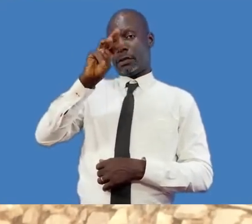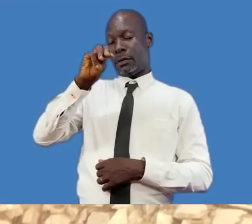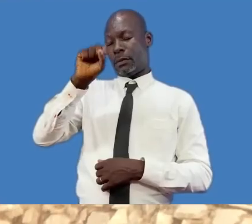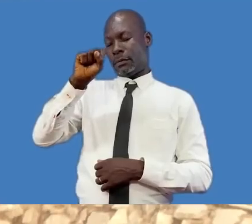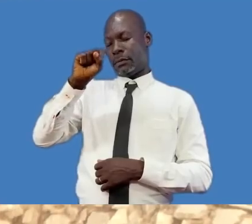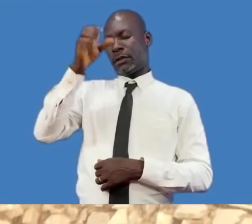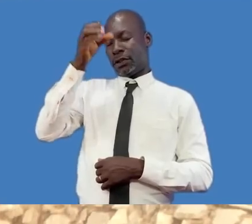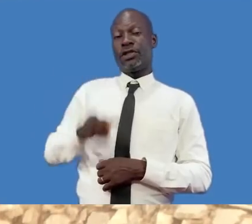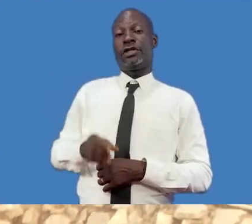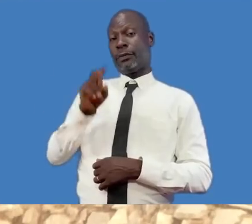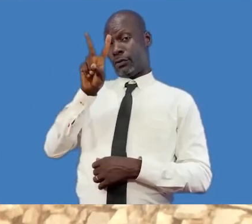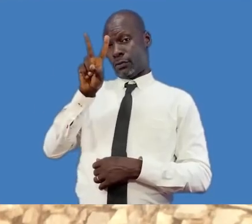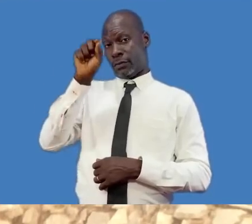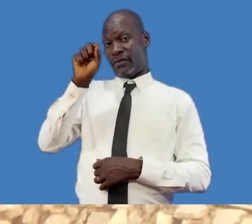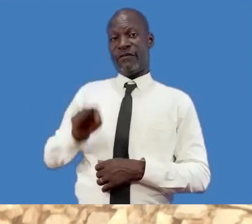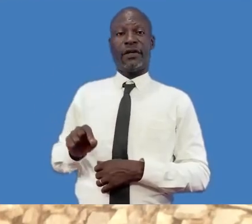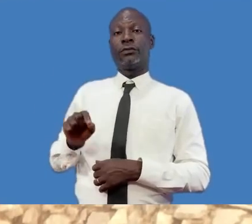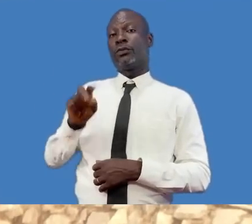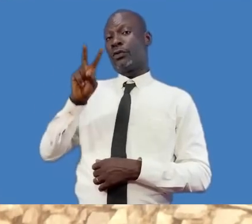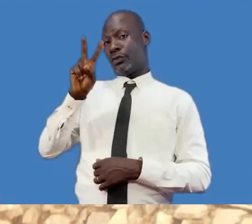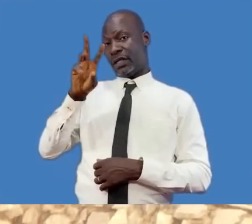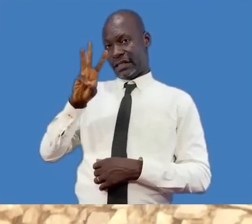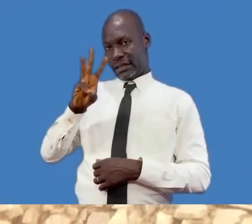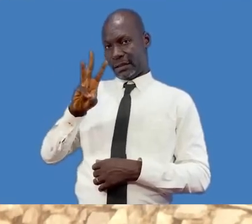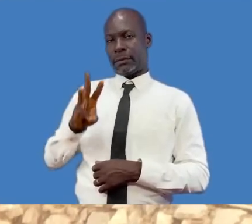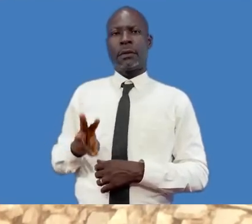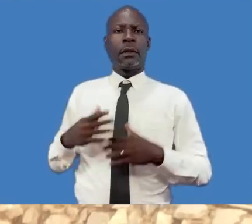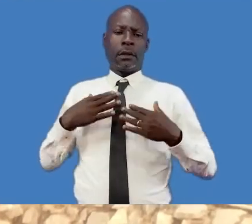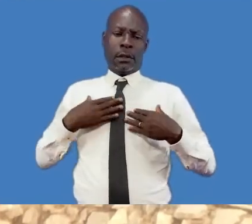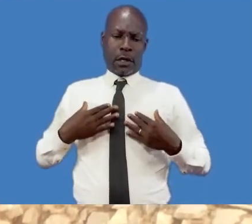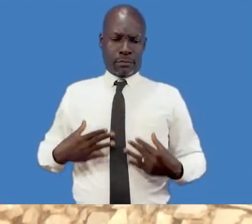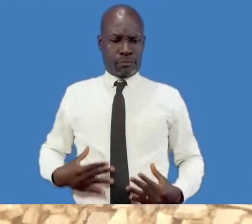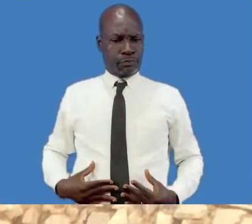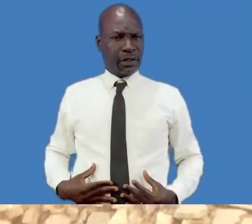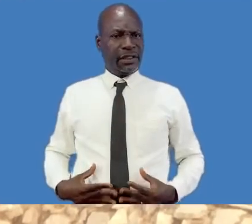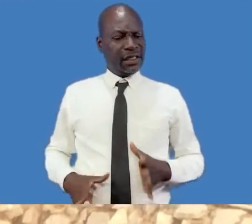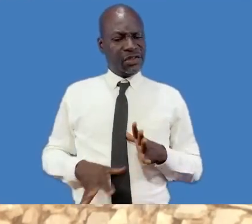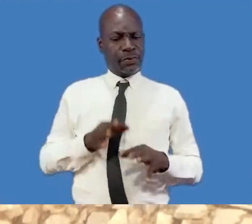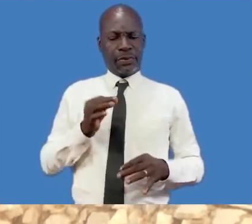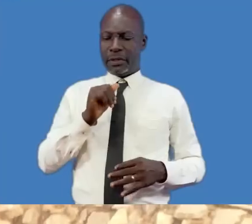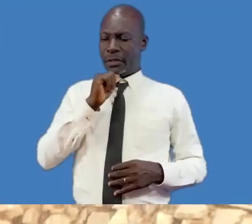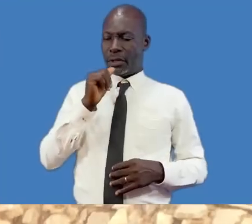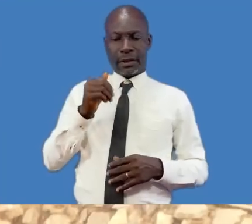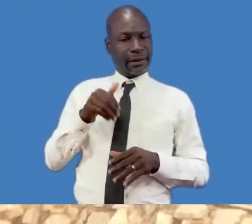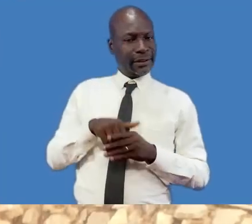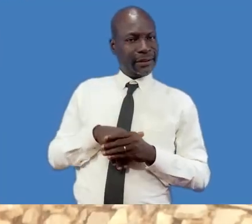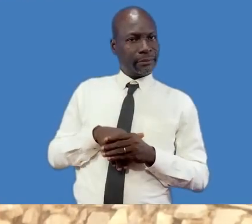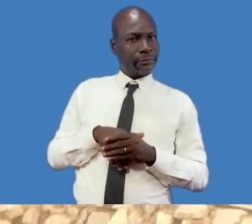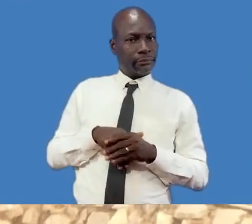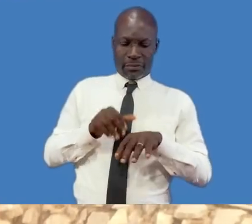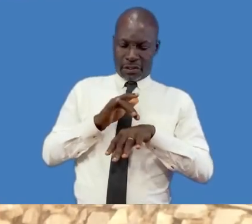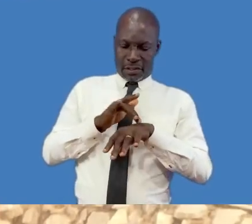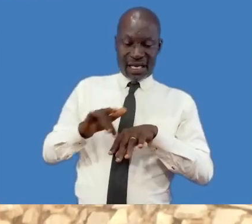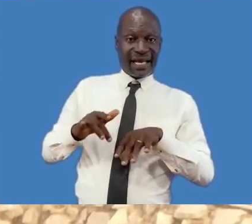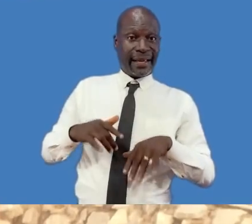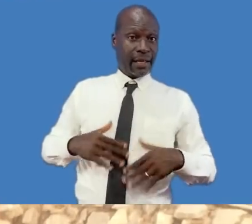sɛdeɛ nnipadua a honhom nim awuo no, saa ara na gyidie a nnwuma nim